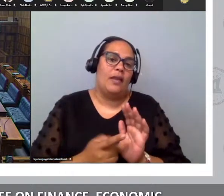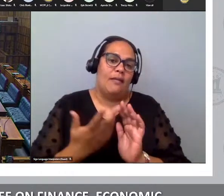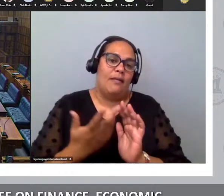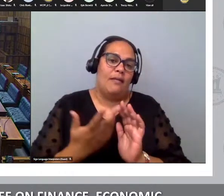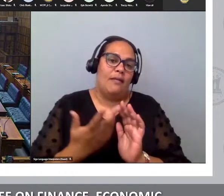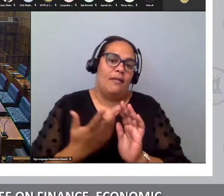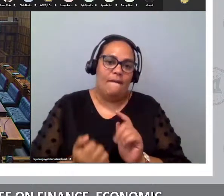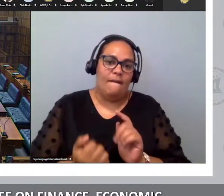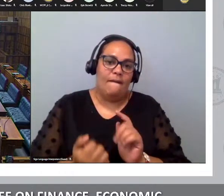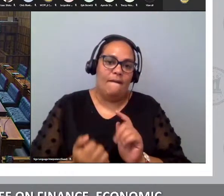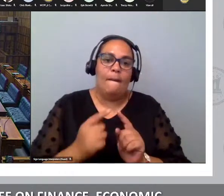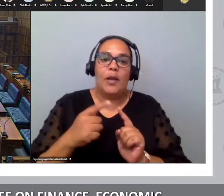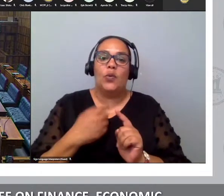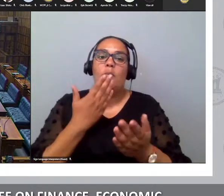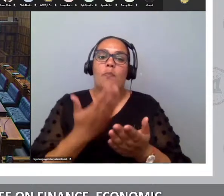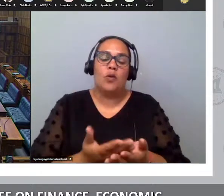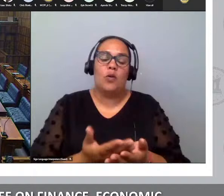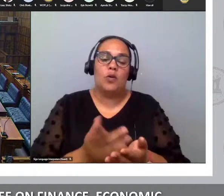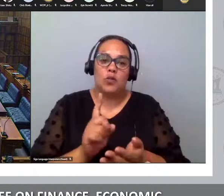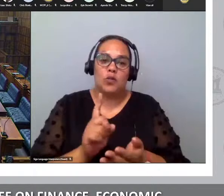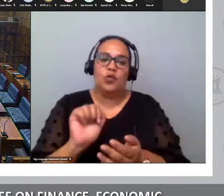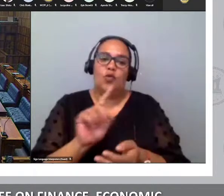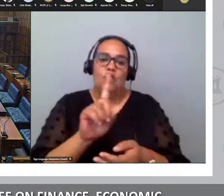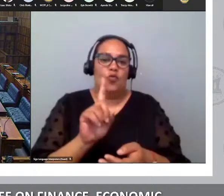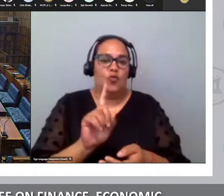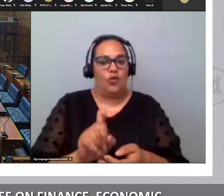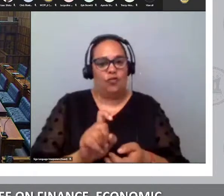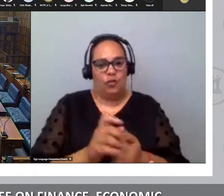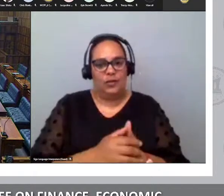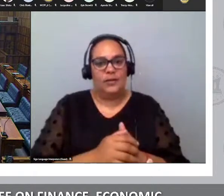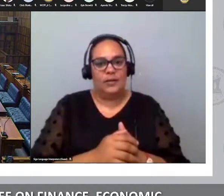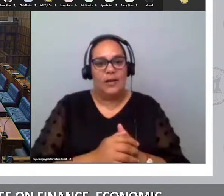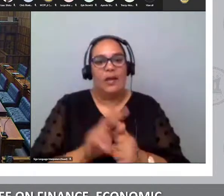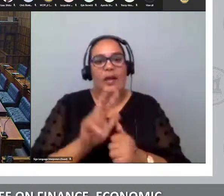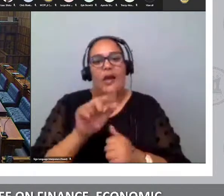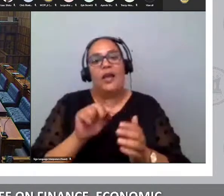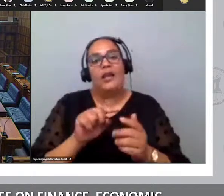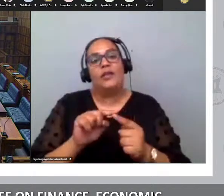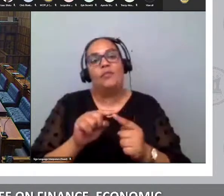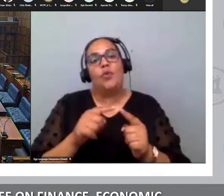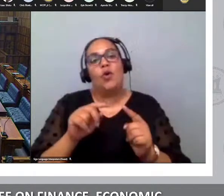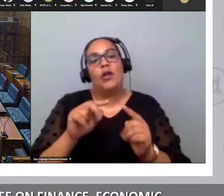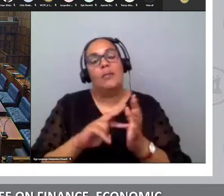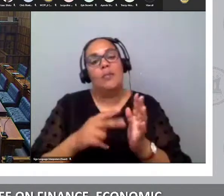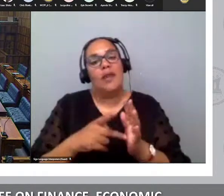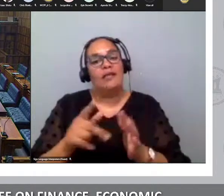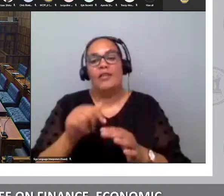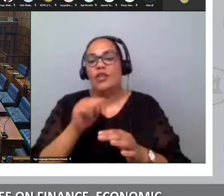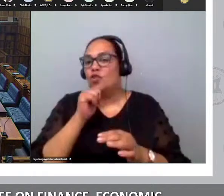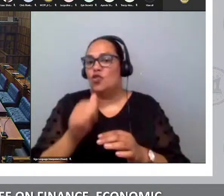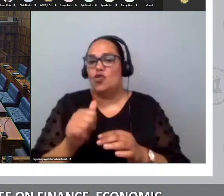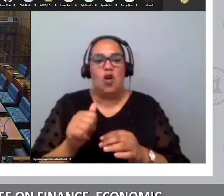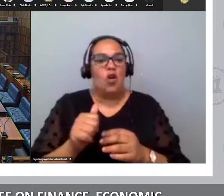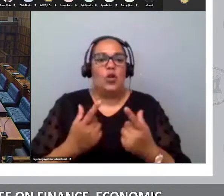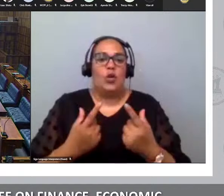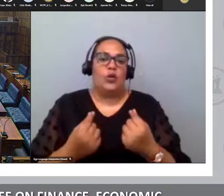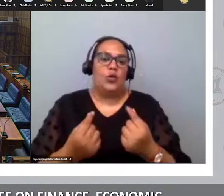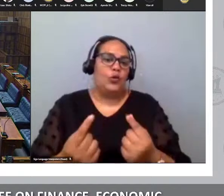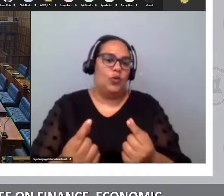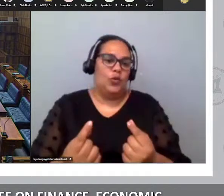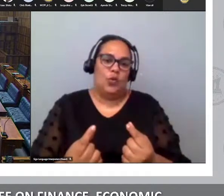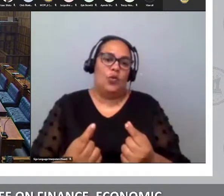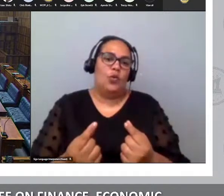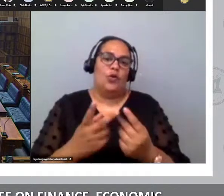and we posed uh the question the 8o plan seemingly has not delivered the desired